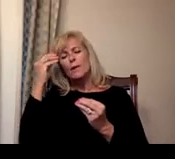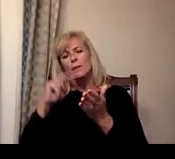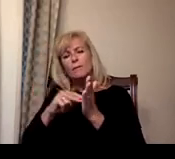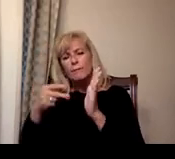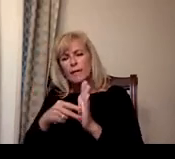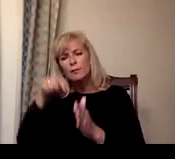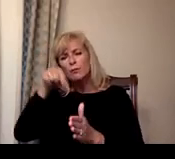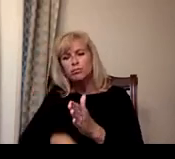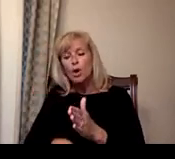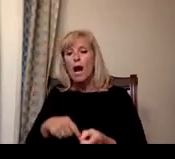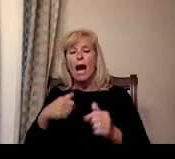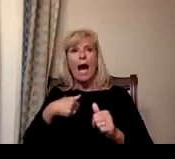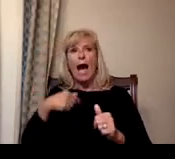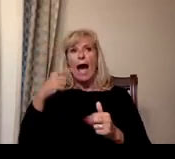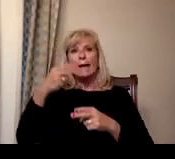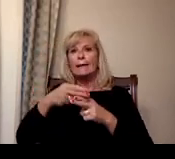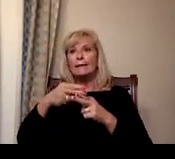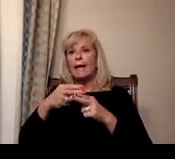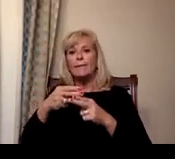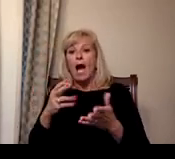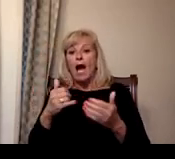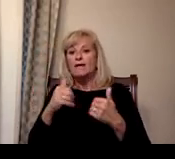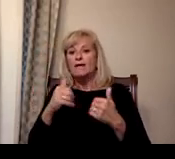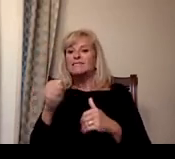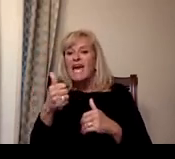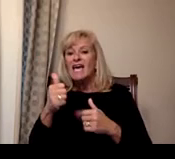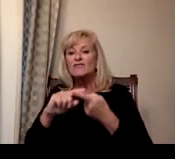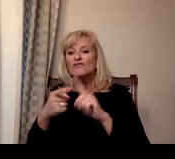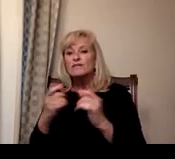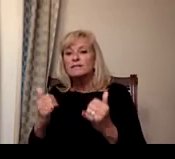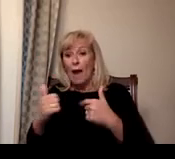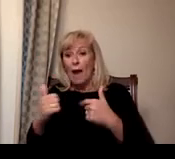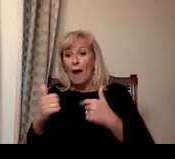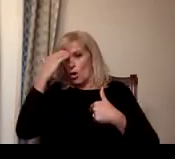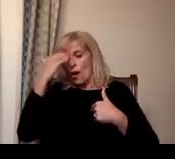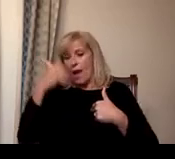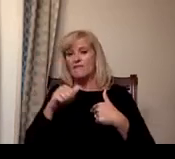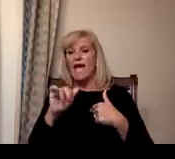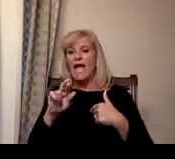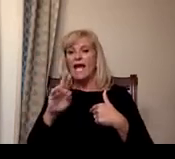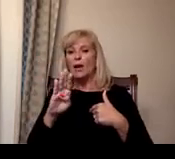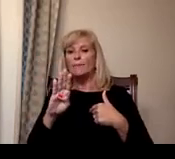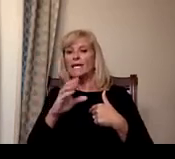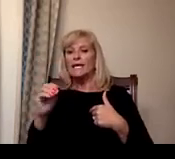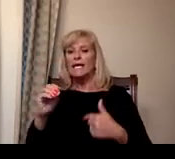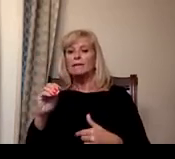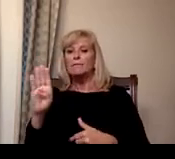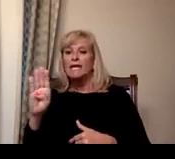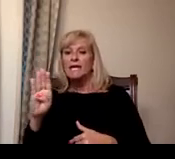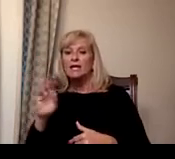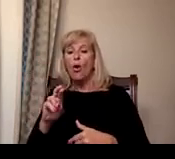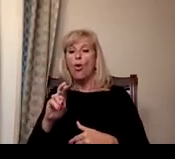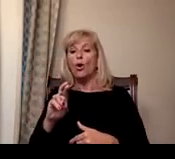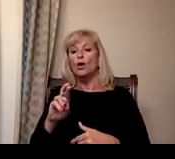head, 10 friends who drive for Uber, have an Airbnb listed, sell things